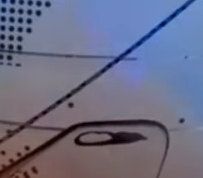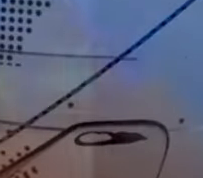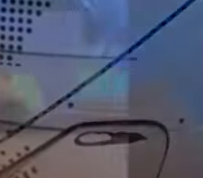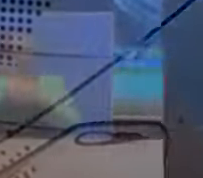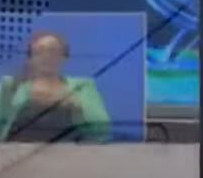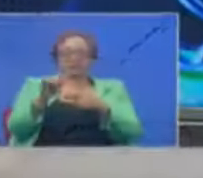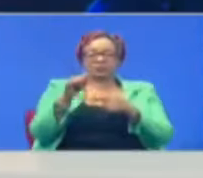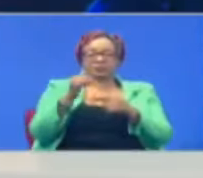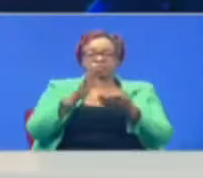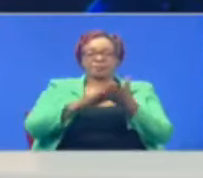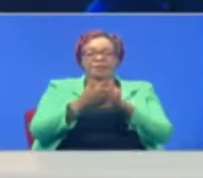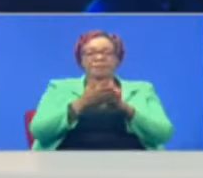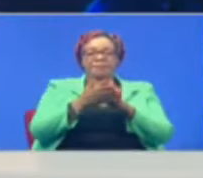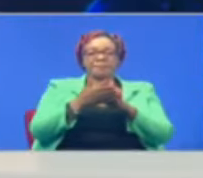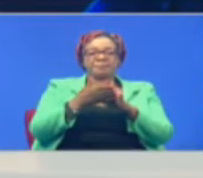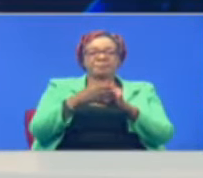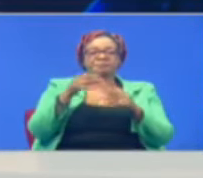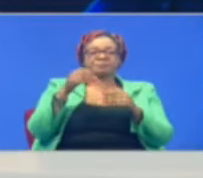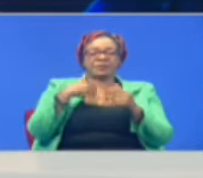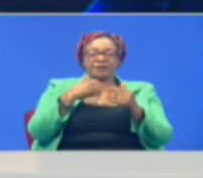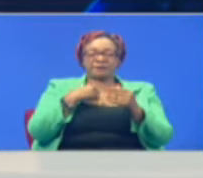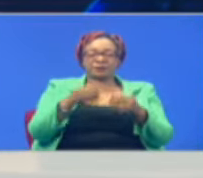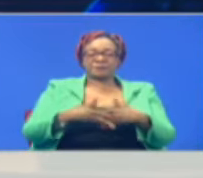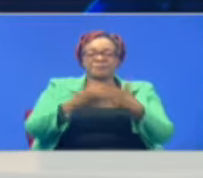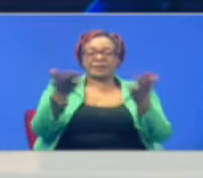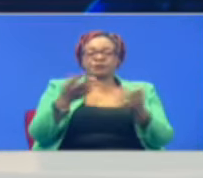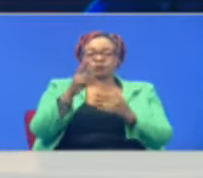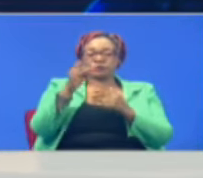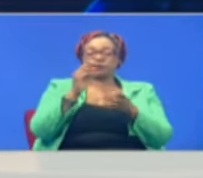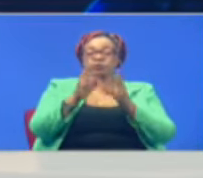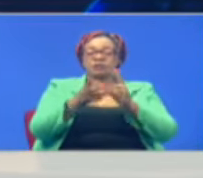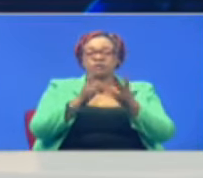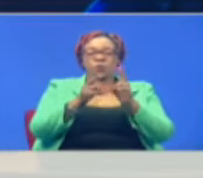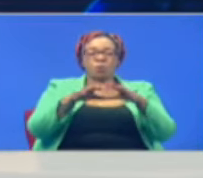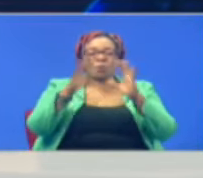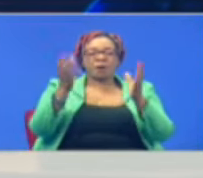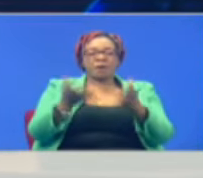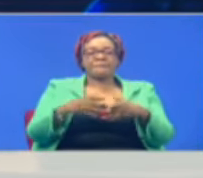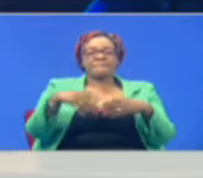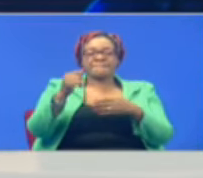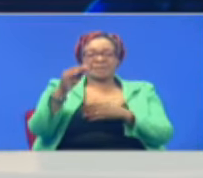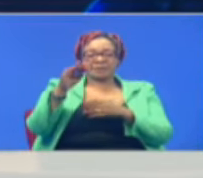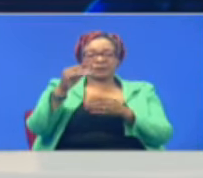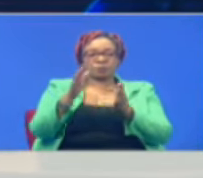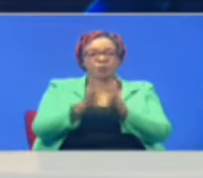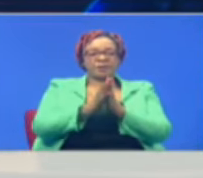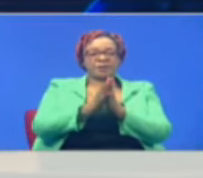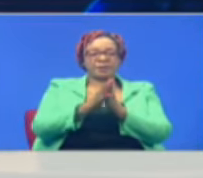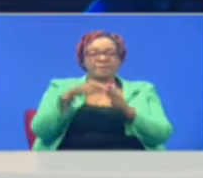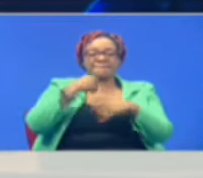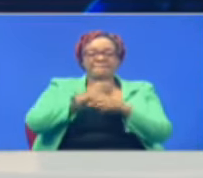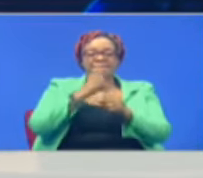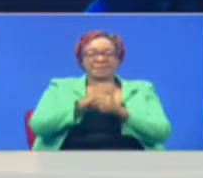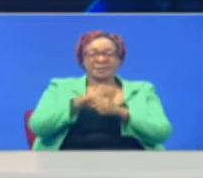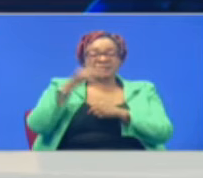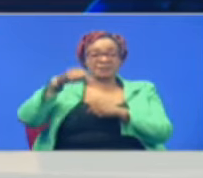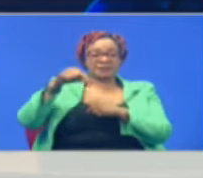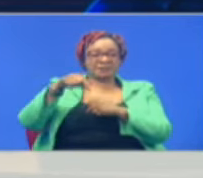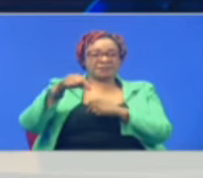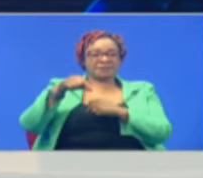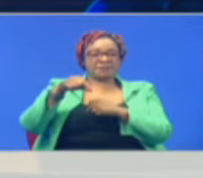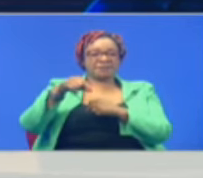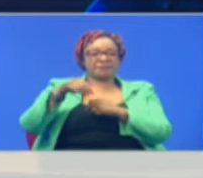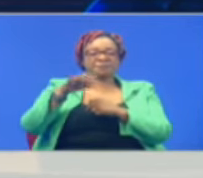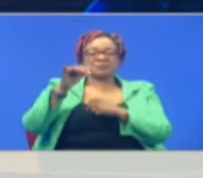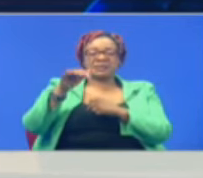a giant nursery to supply the 2022 World Cup venues with quote-unquote made in Qatar turf. The nursery